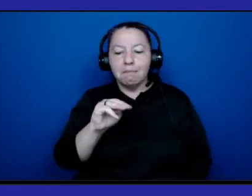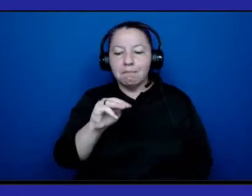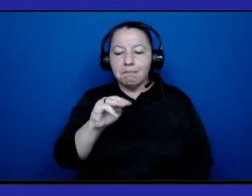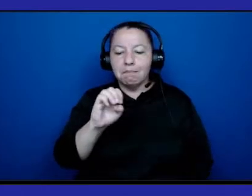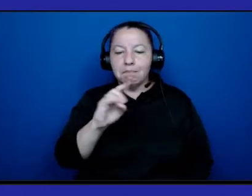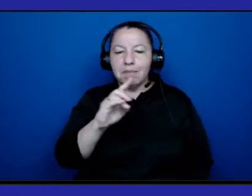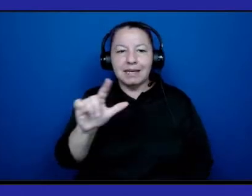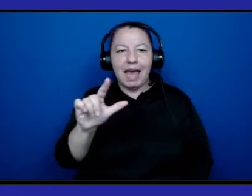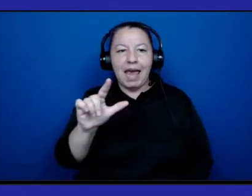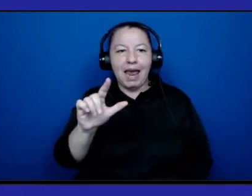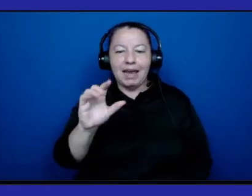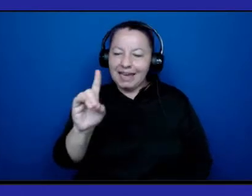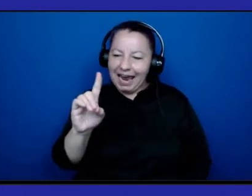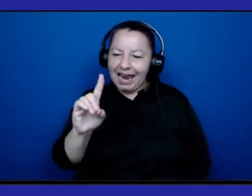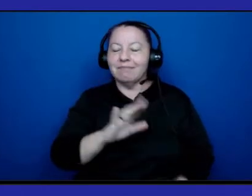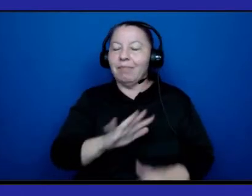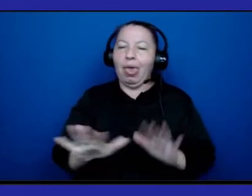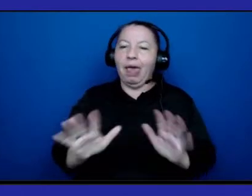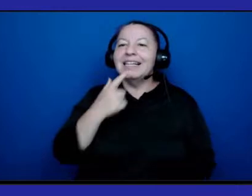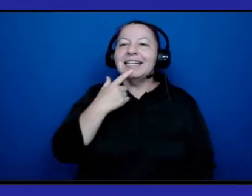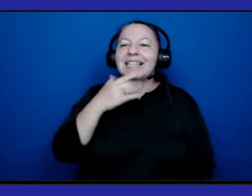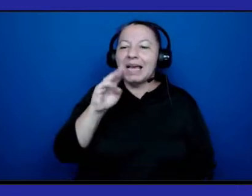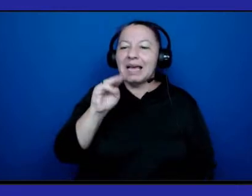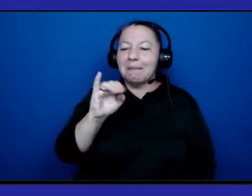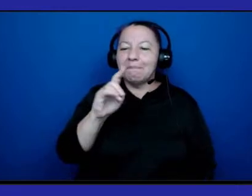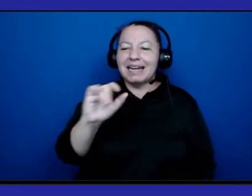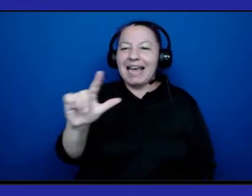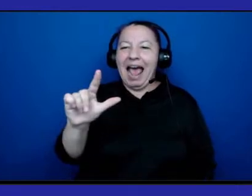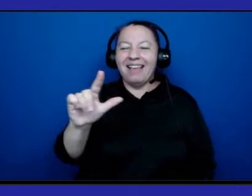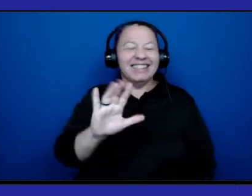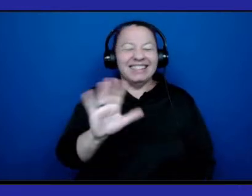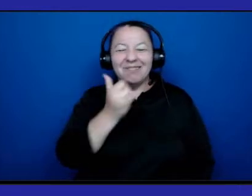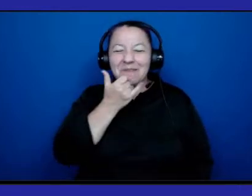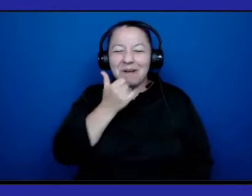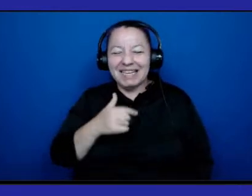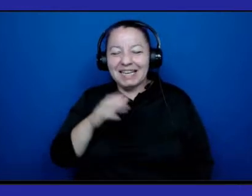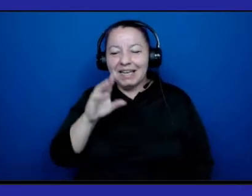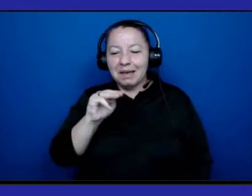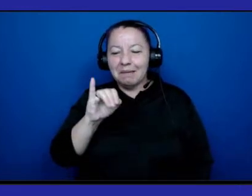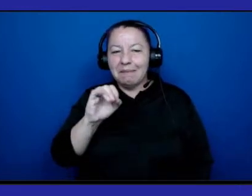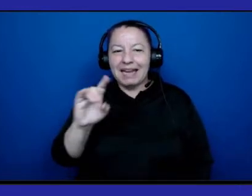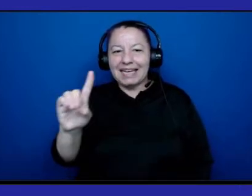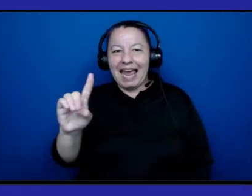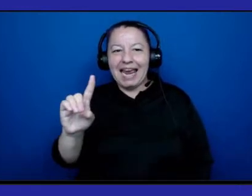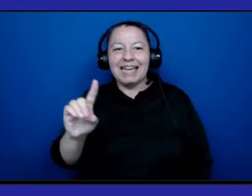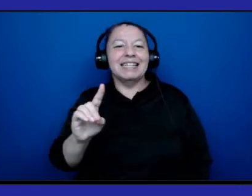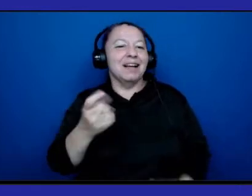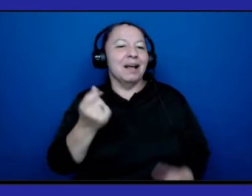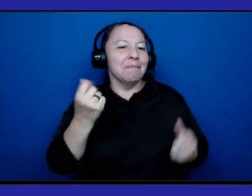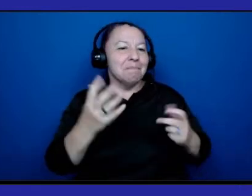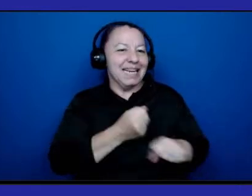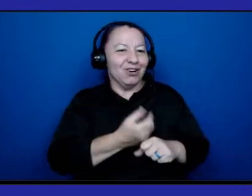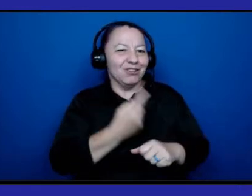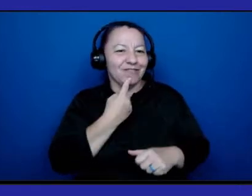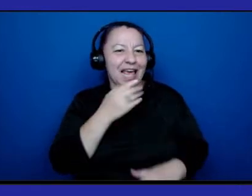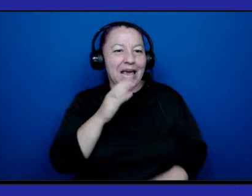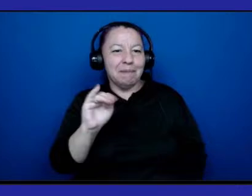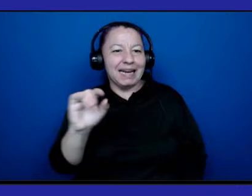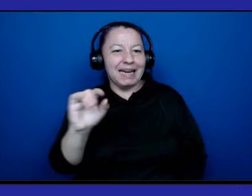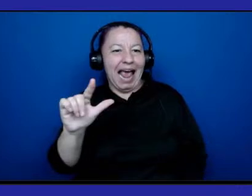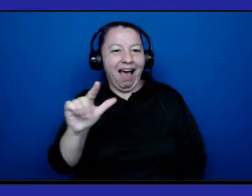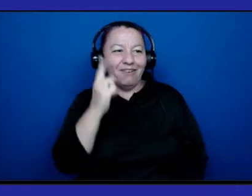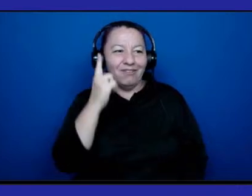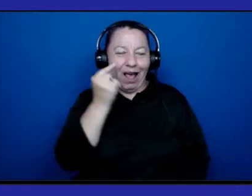of saying Medi-Cal. Emergency Medicaid in New York. Right. So, but I mean, what I think is